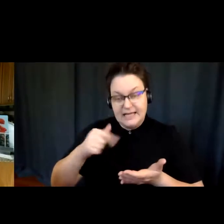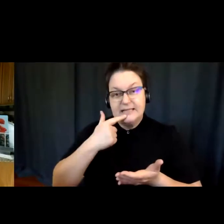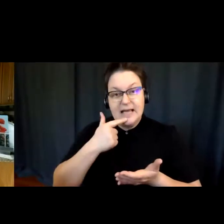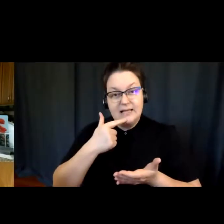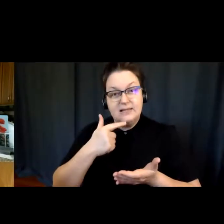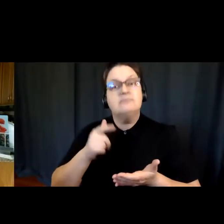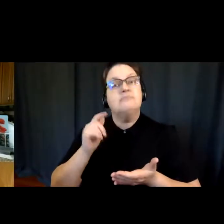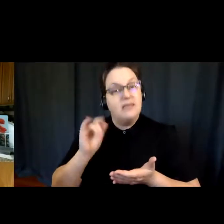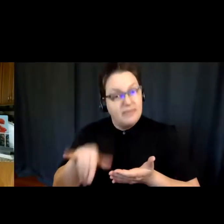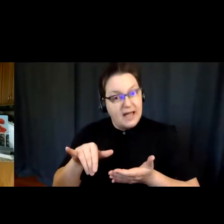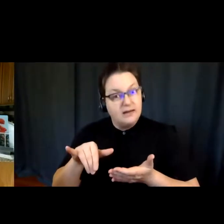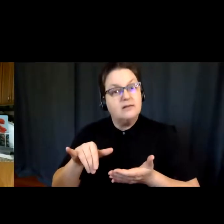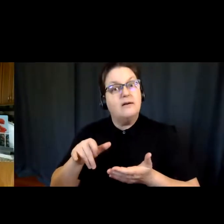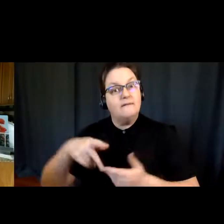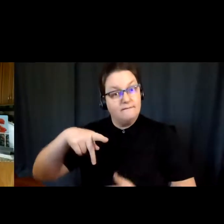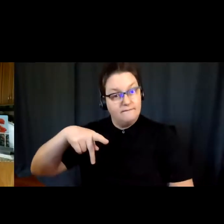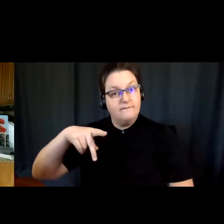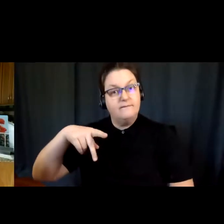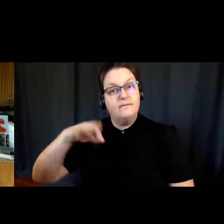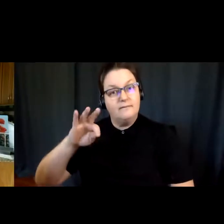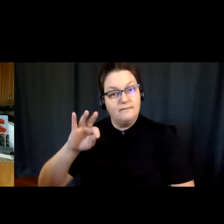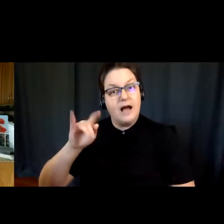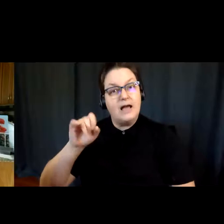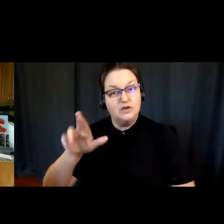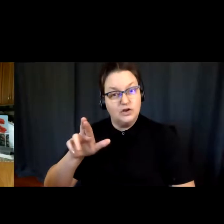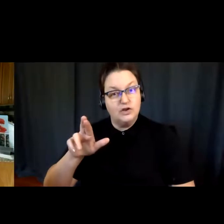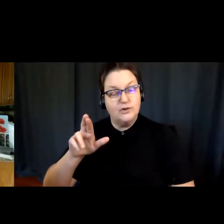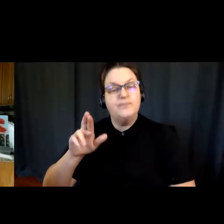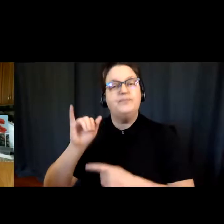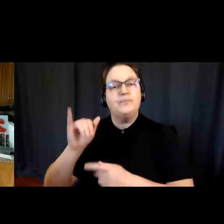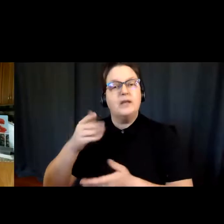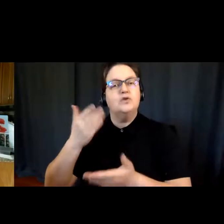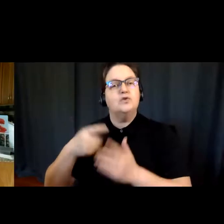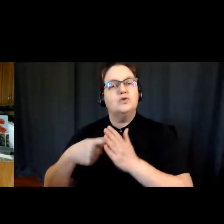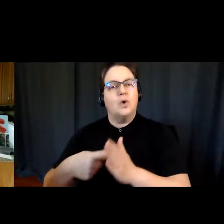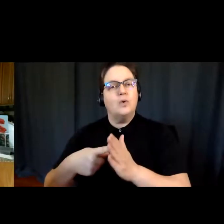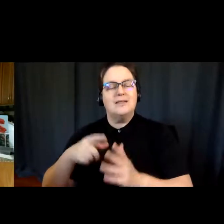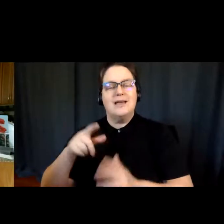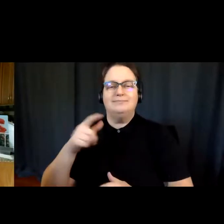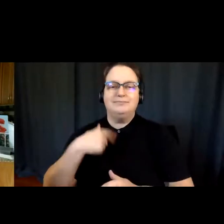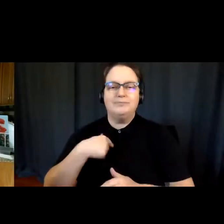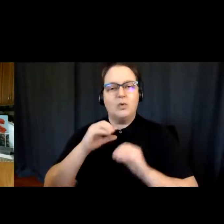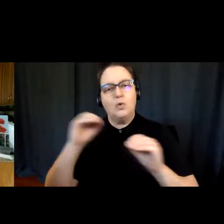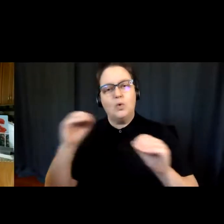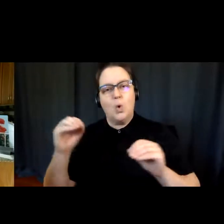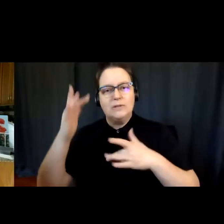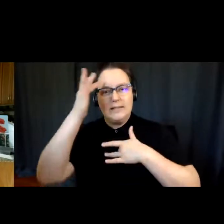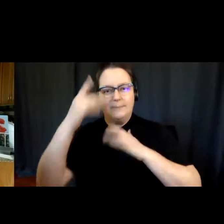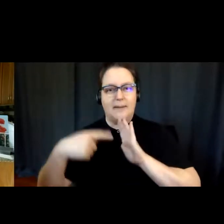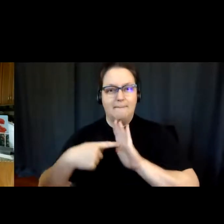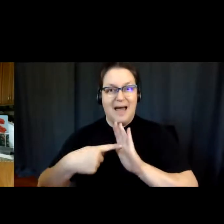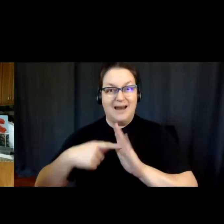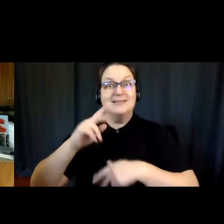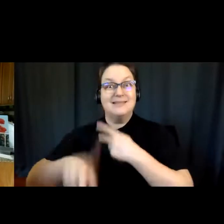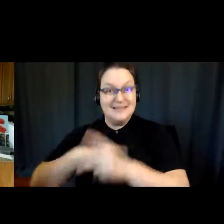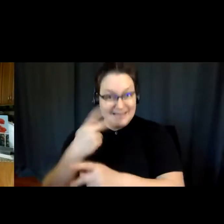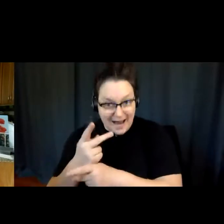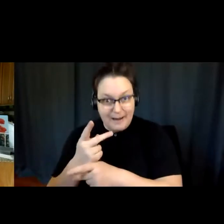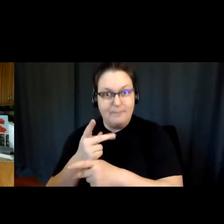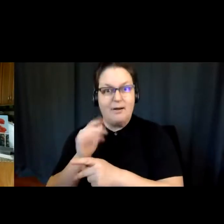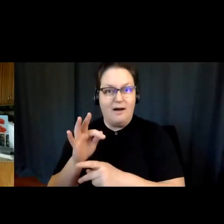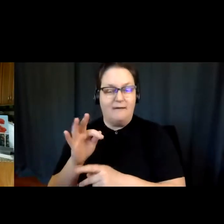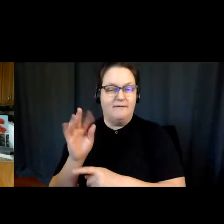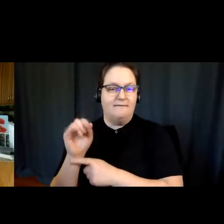asymptomatic cases. So that would be good because that would mean that, yes, it's less likely that transmission is going